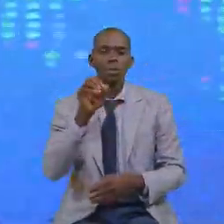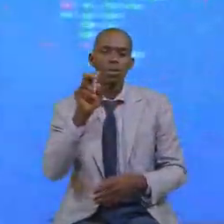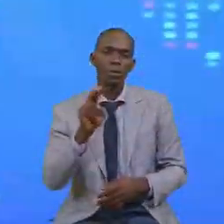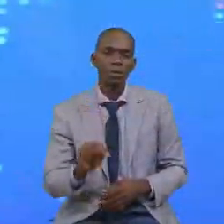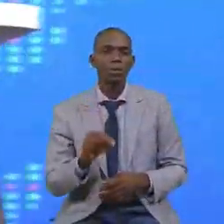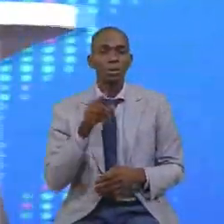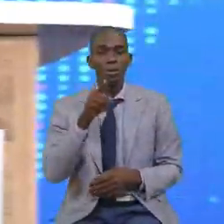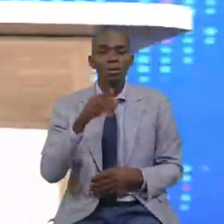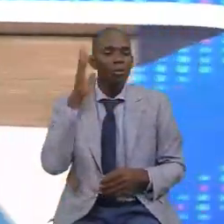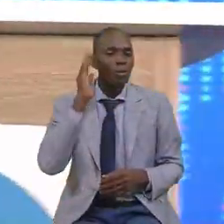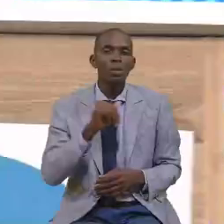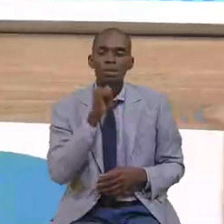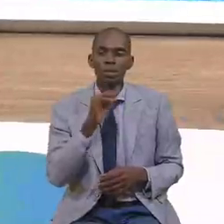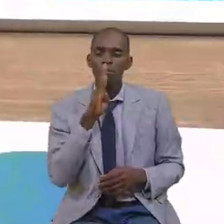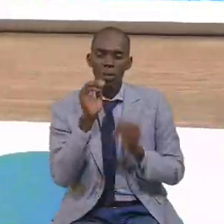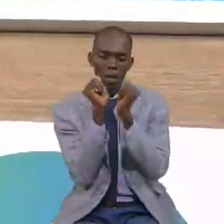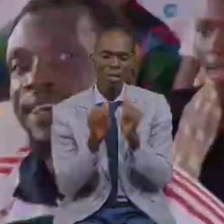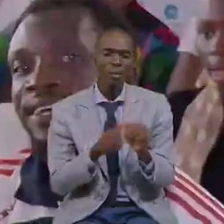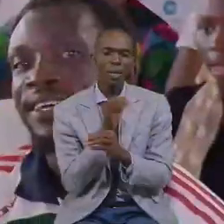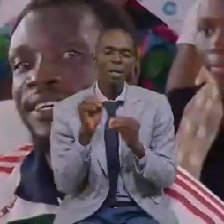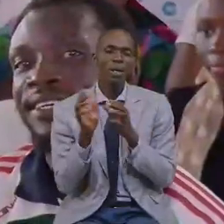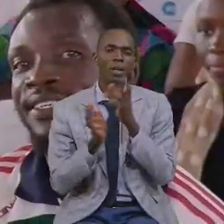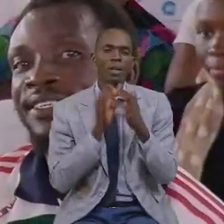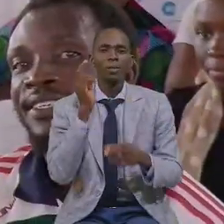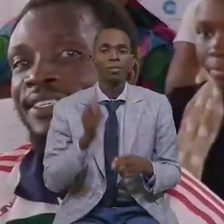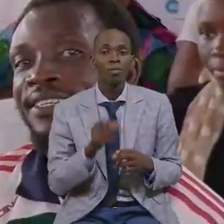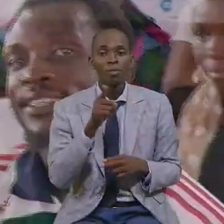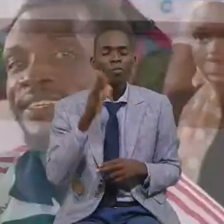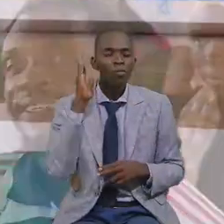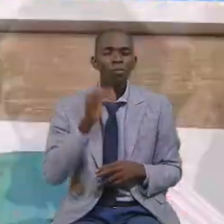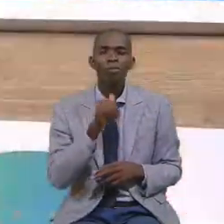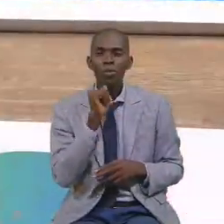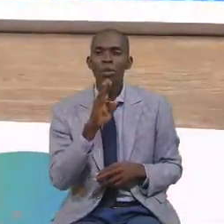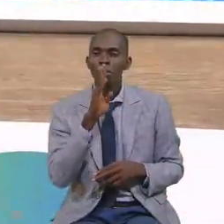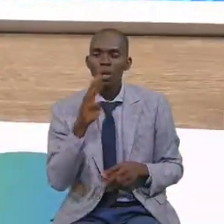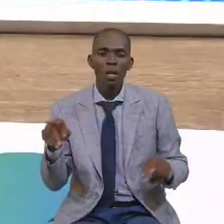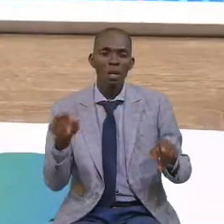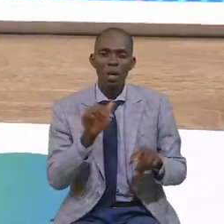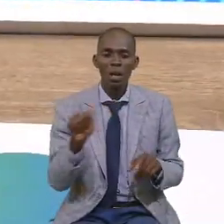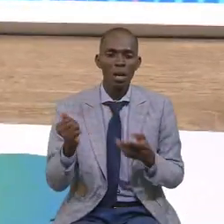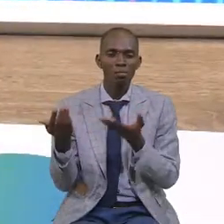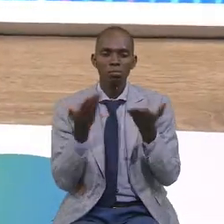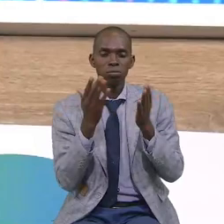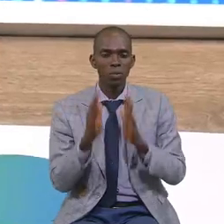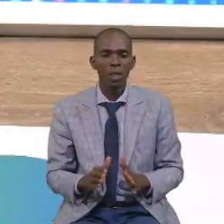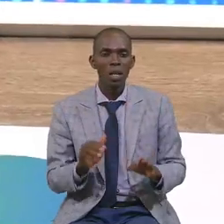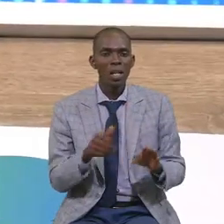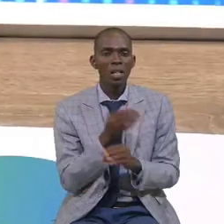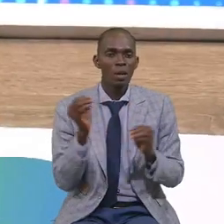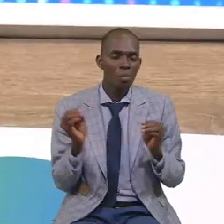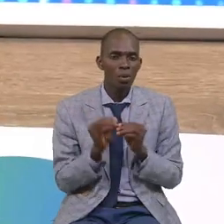will not be captive anymore. You will not be a slave anymore